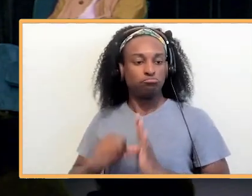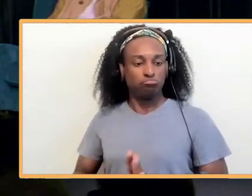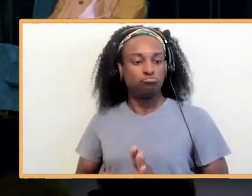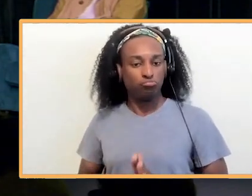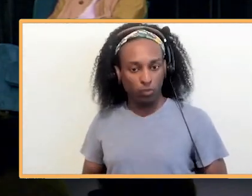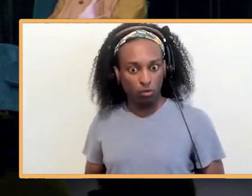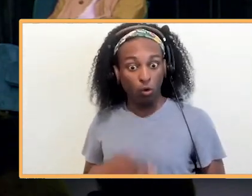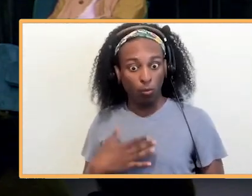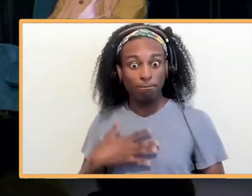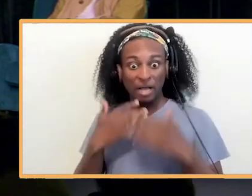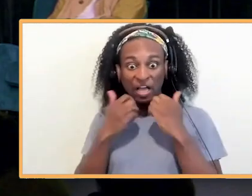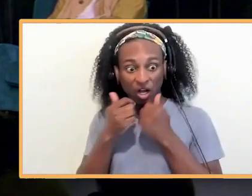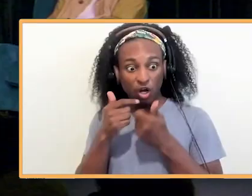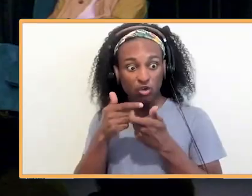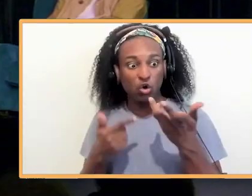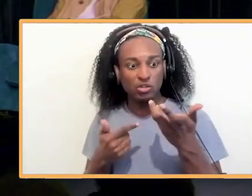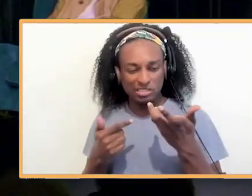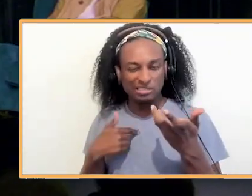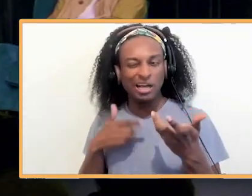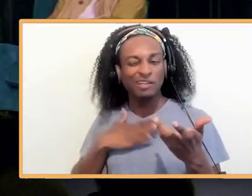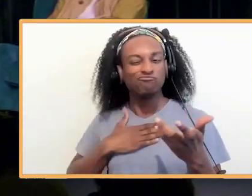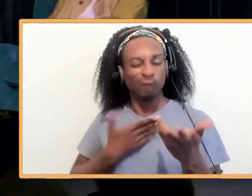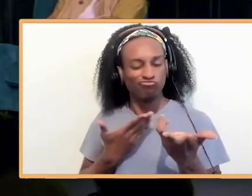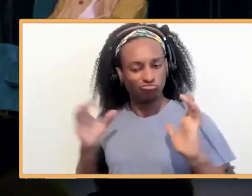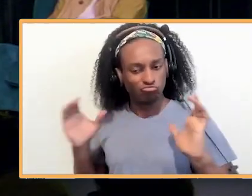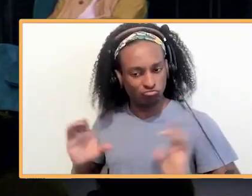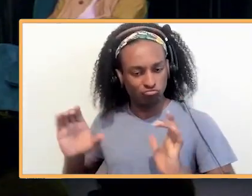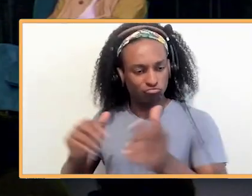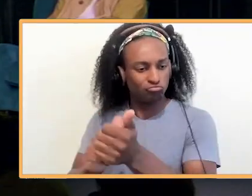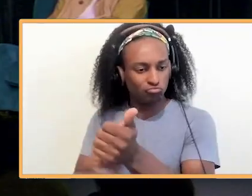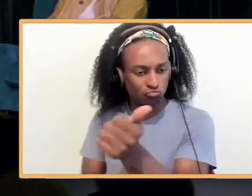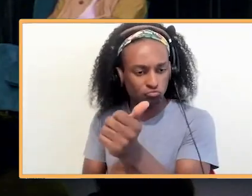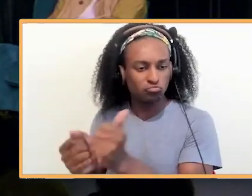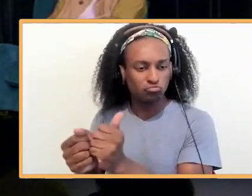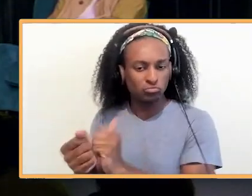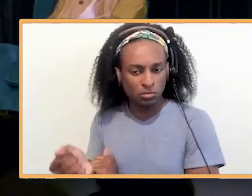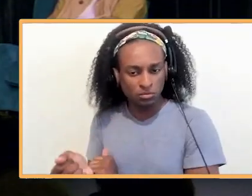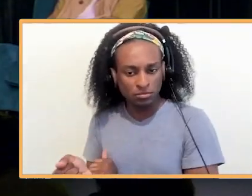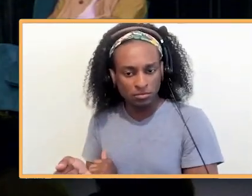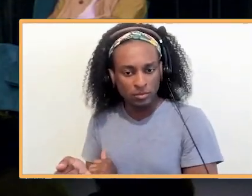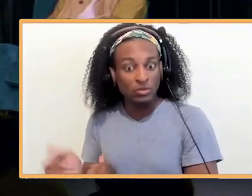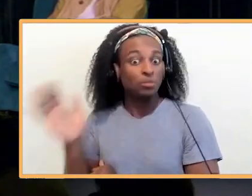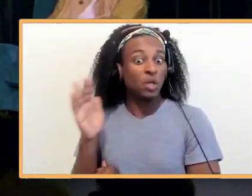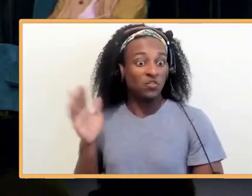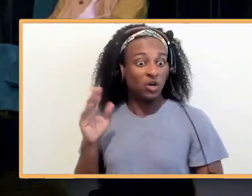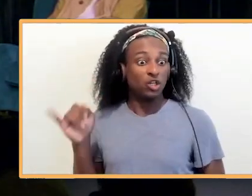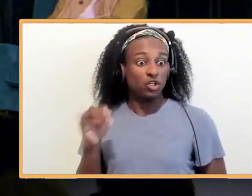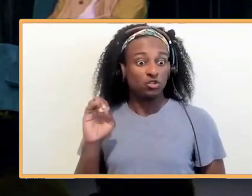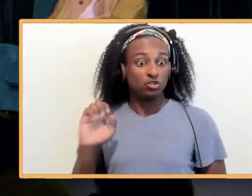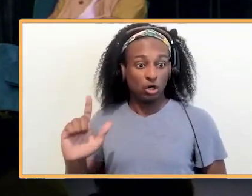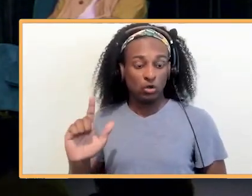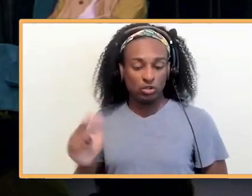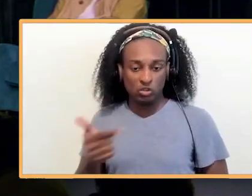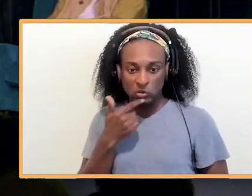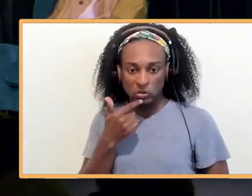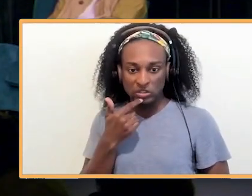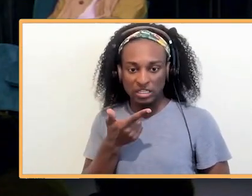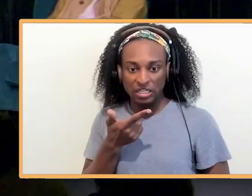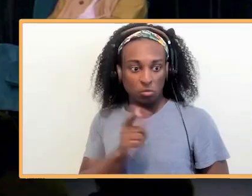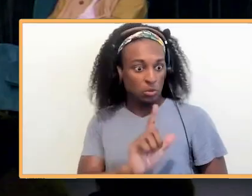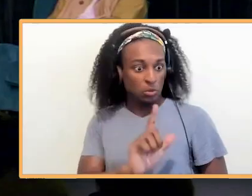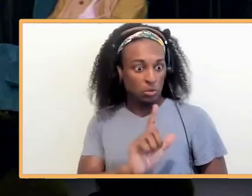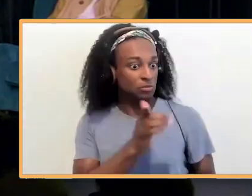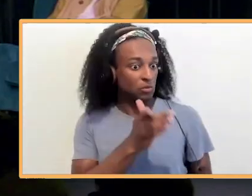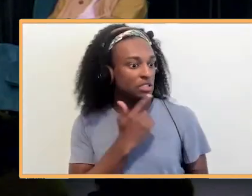take. Whereas, as you said earlier, Joel, there's an element within liberalism of these are my stated values and I bought a sign.